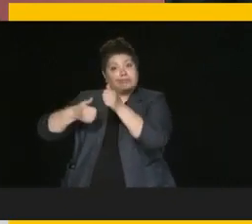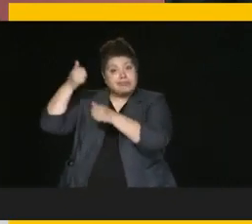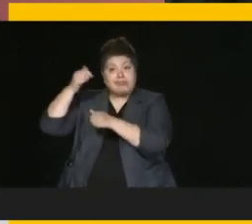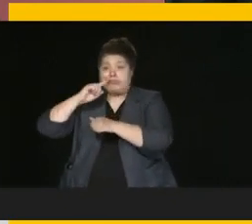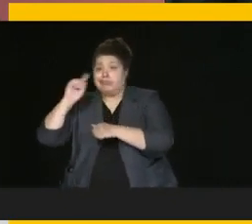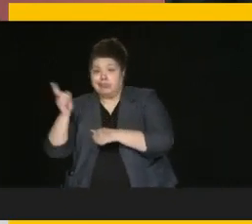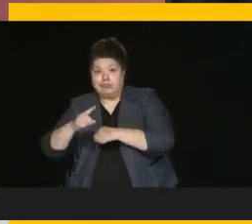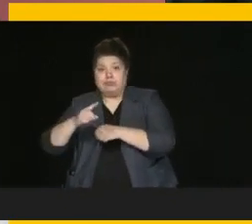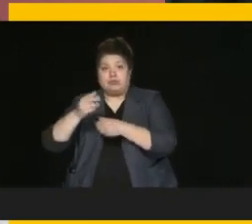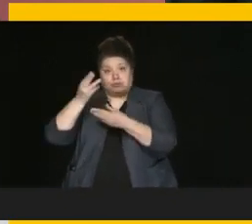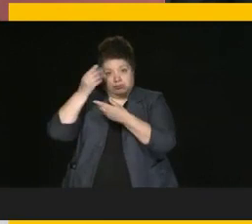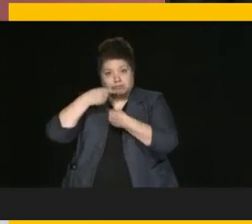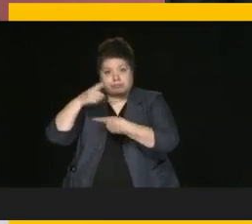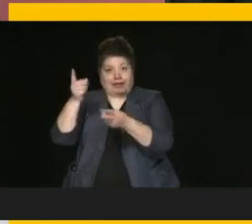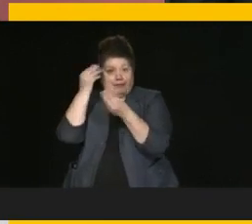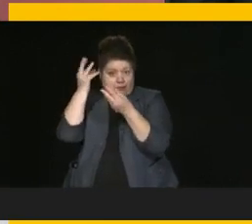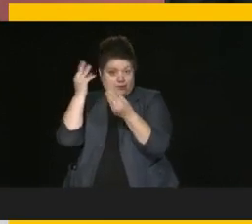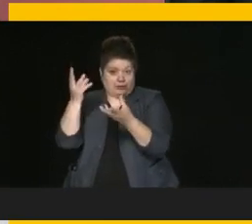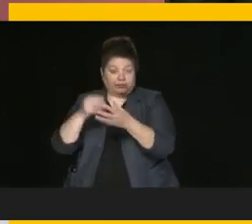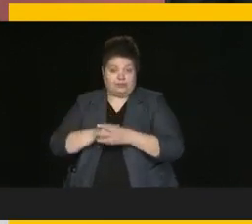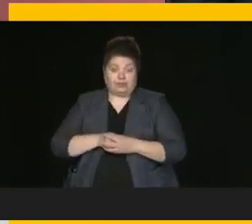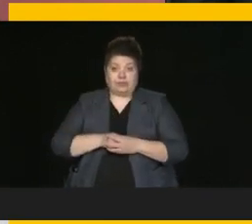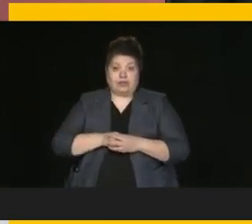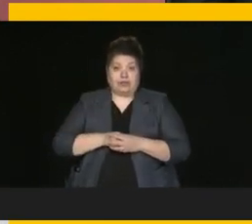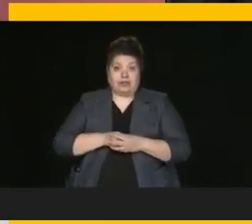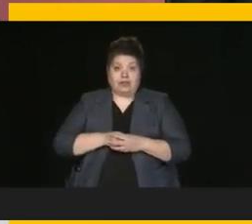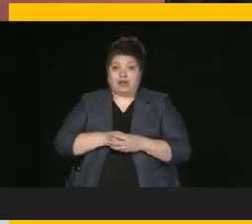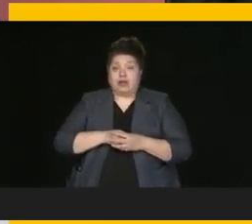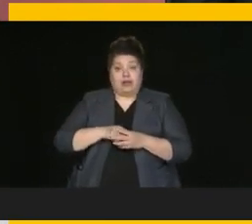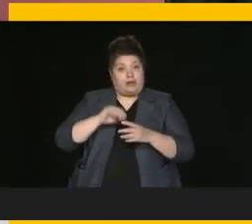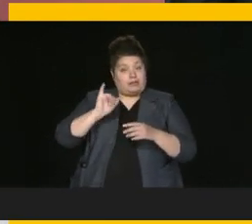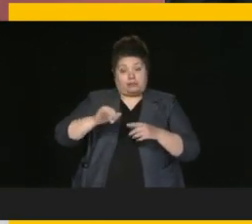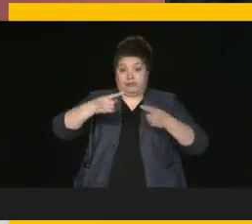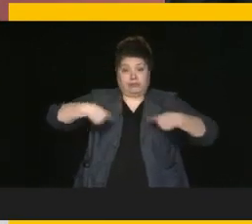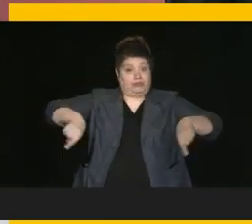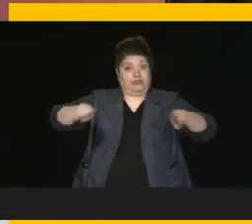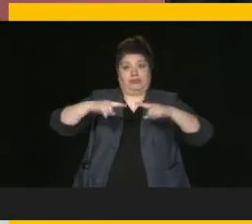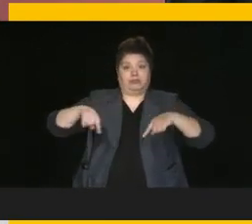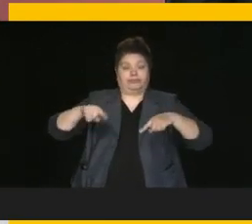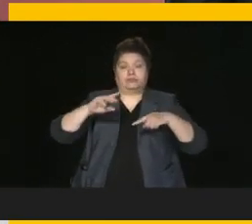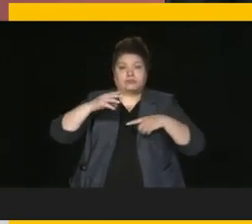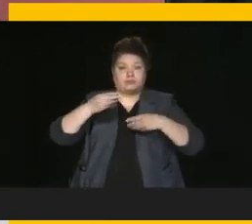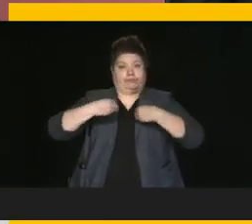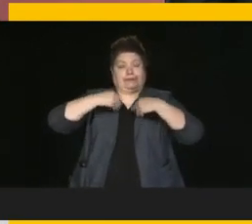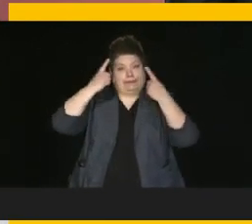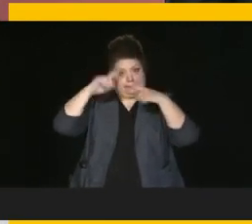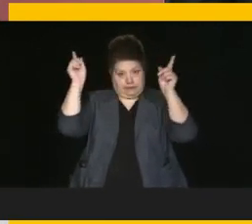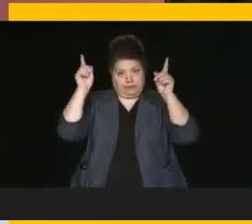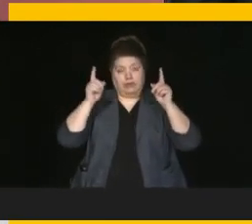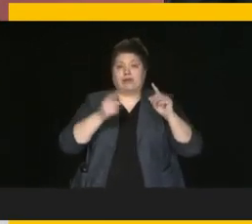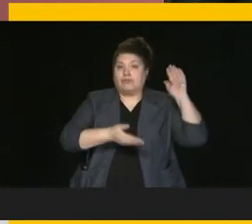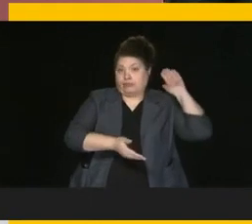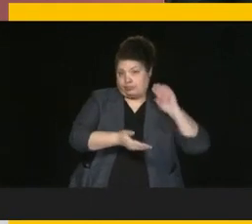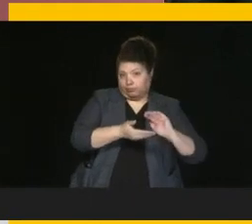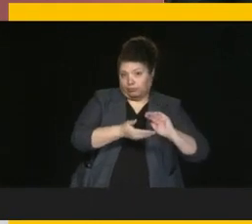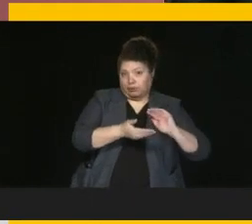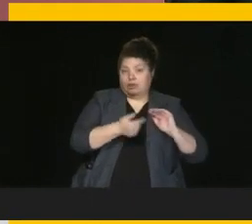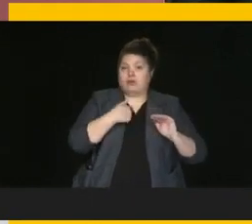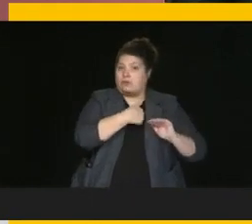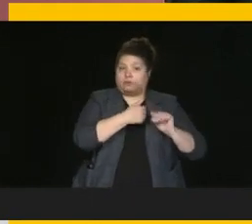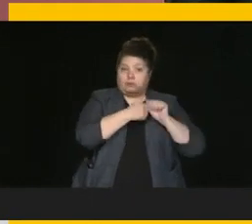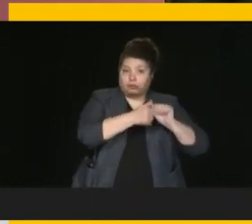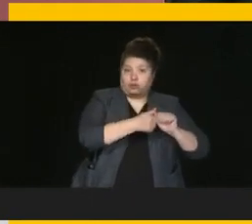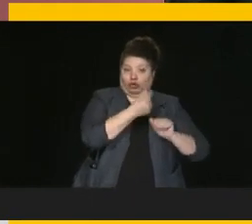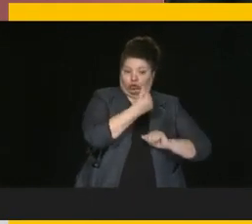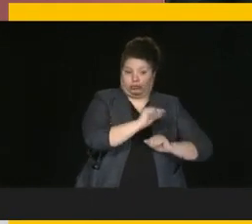show that if we practice physical distancing, we will be able to remain in this best-case scenario. We cannot